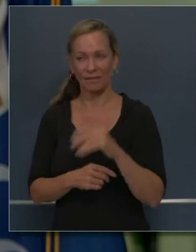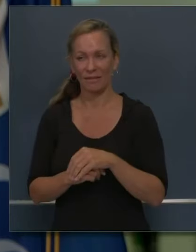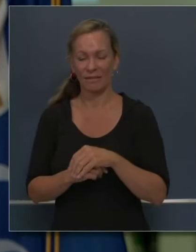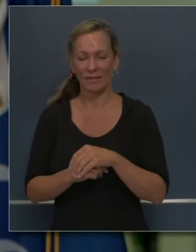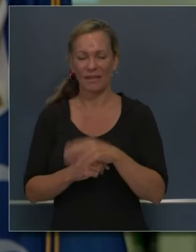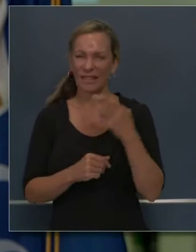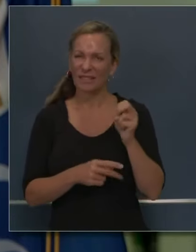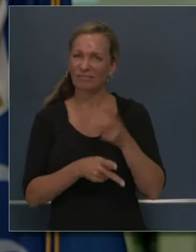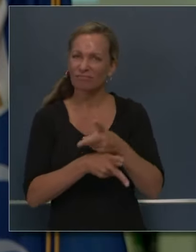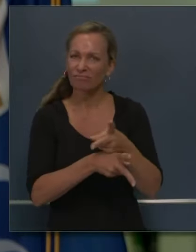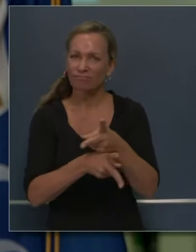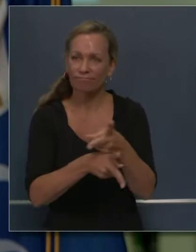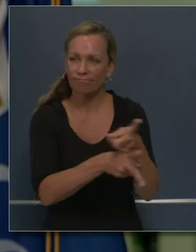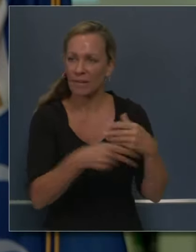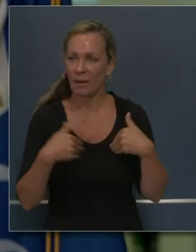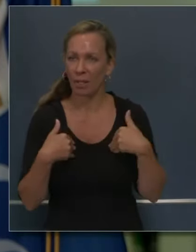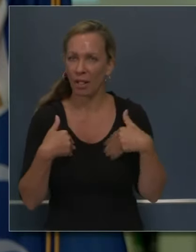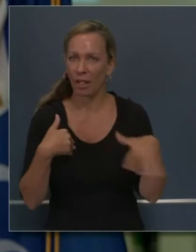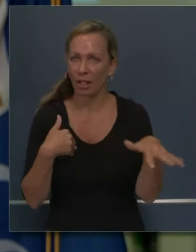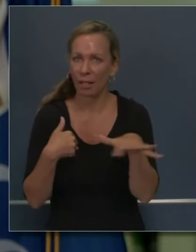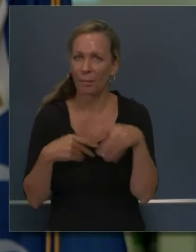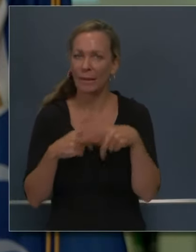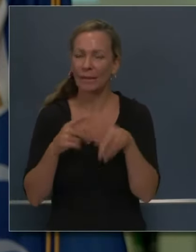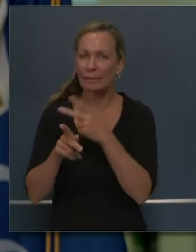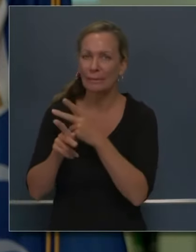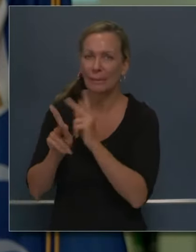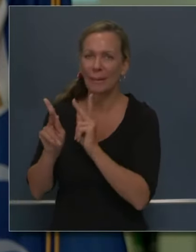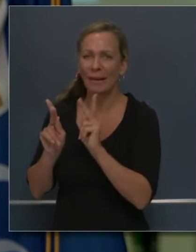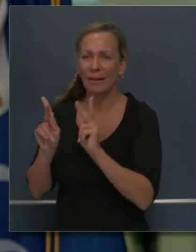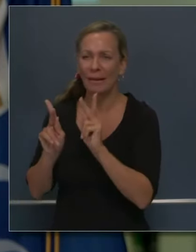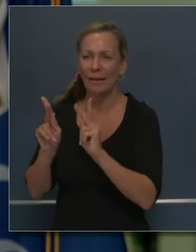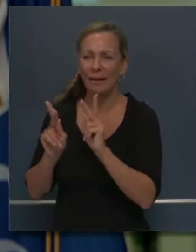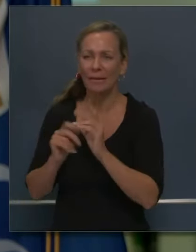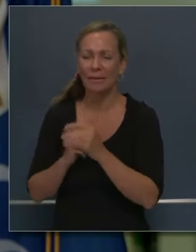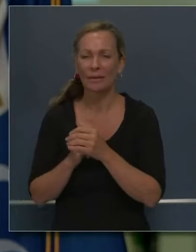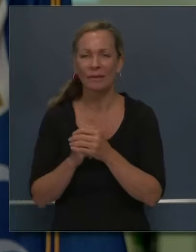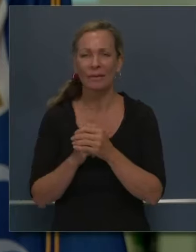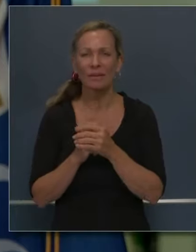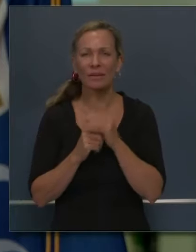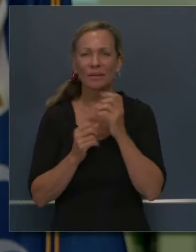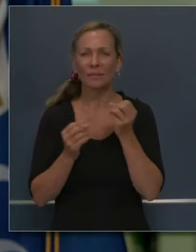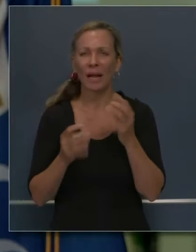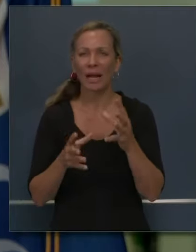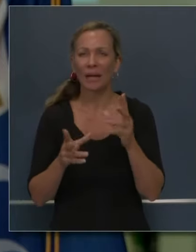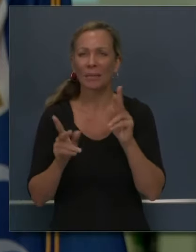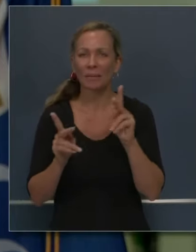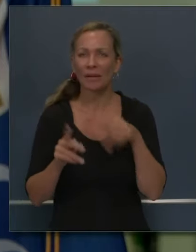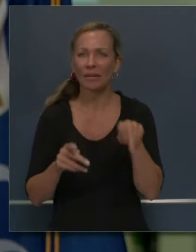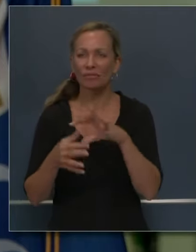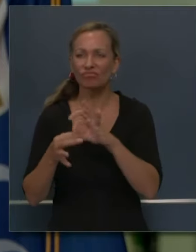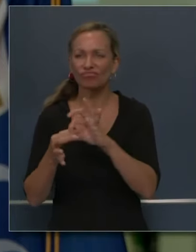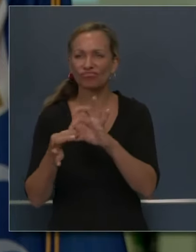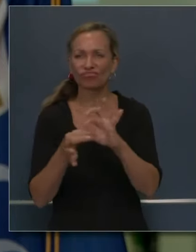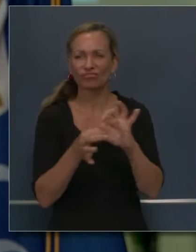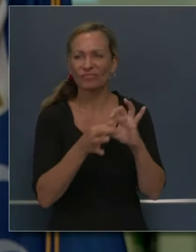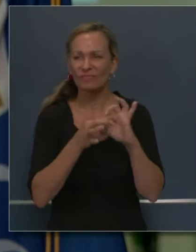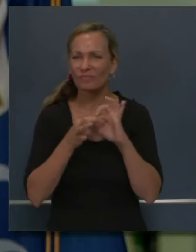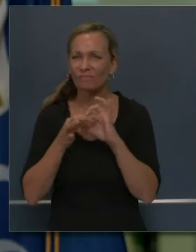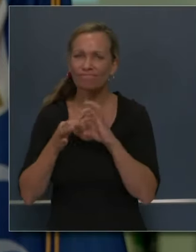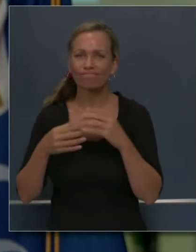taking care of people. So a lot of pieces of this puzzle. But a lot of good progress has been made on some of these stubborn,